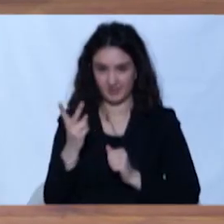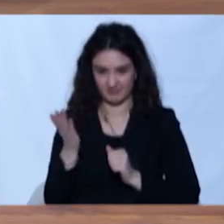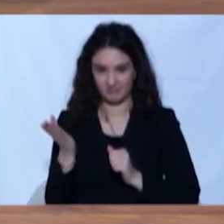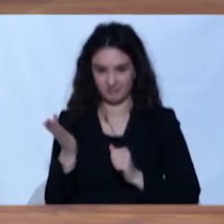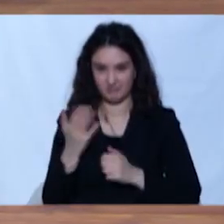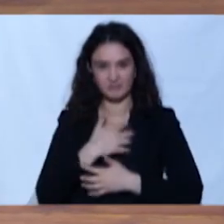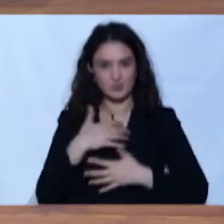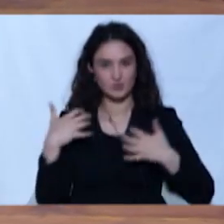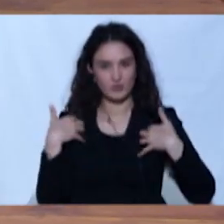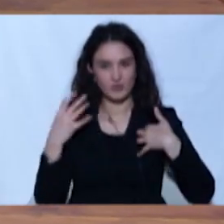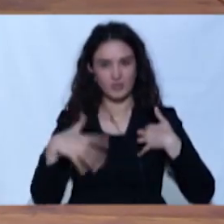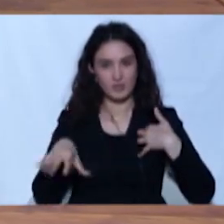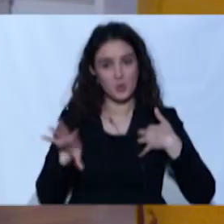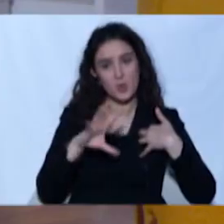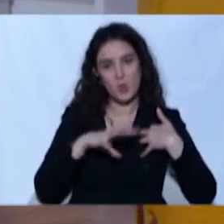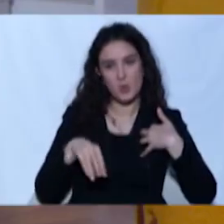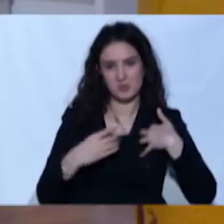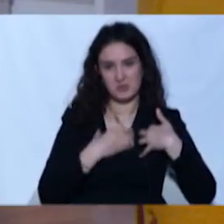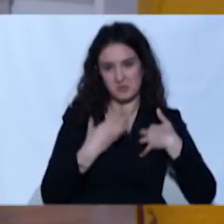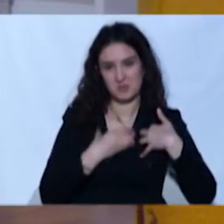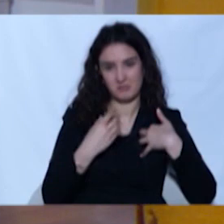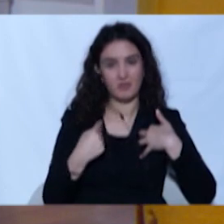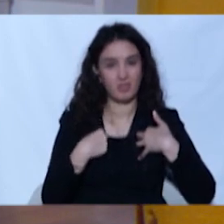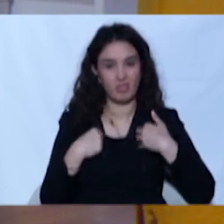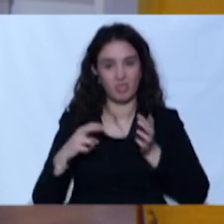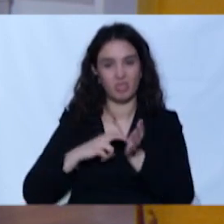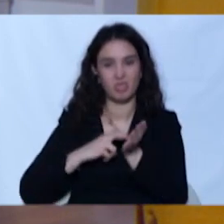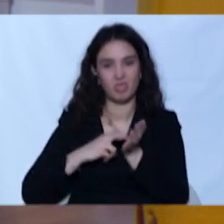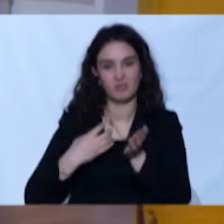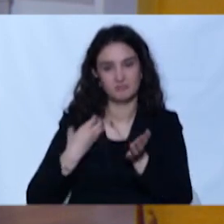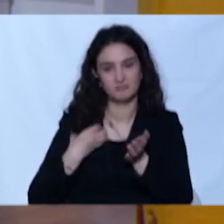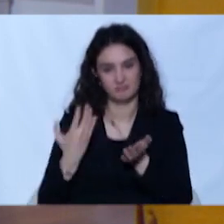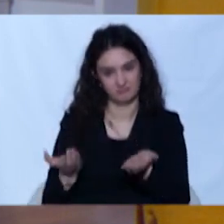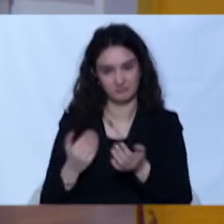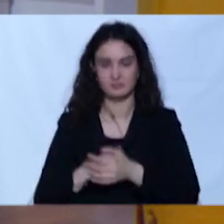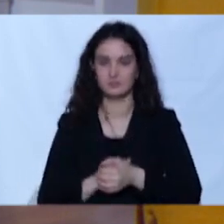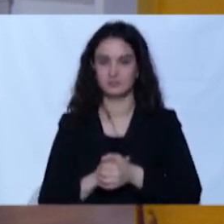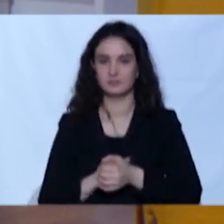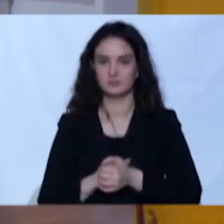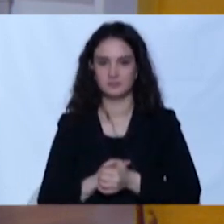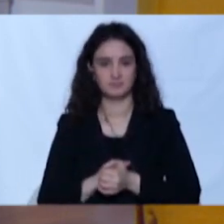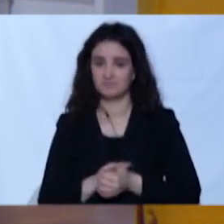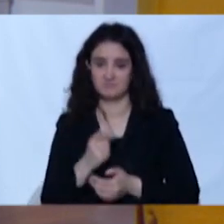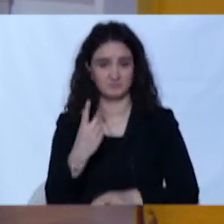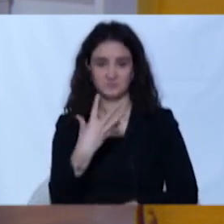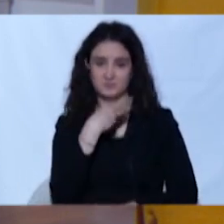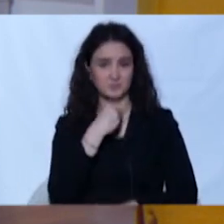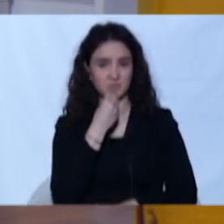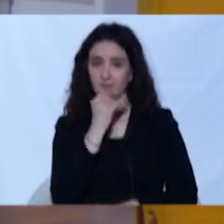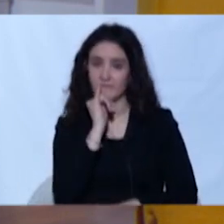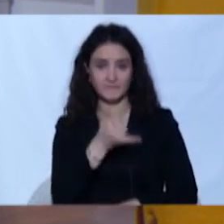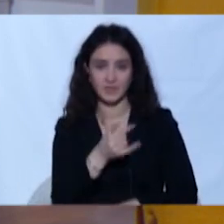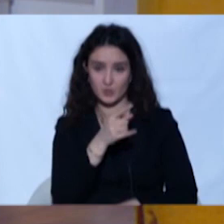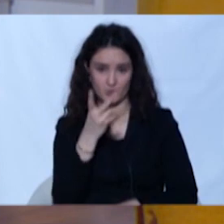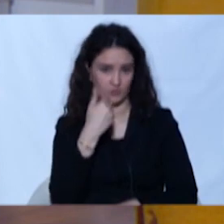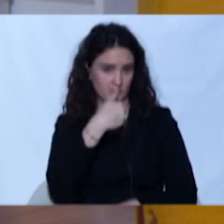the animals are all afraid of me. You cannot eat me, and now you must